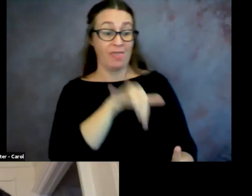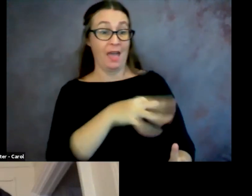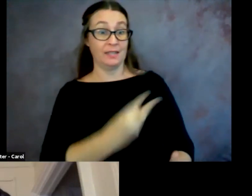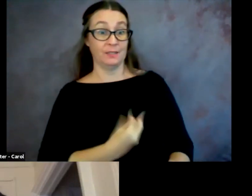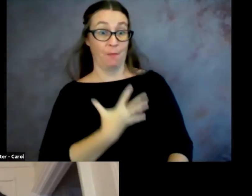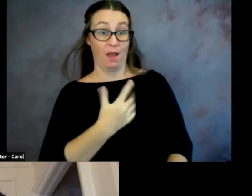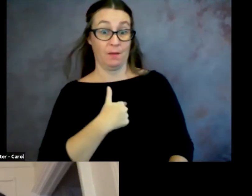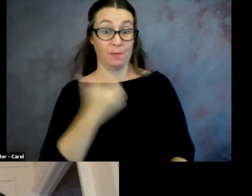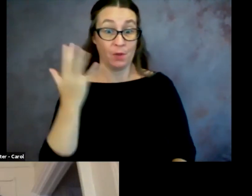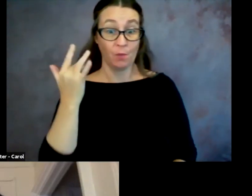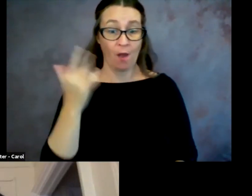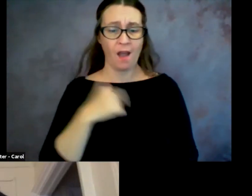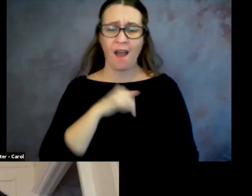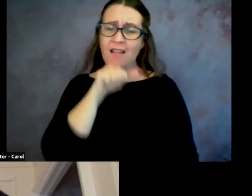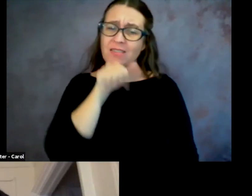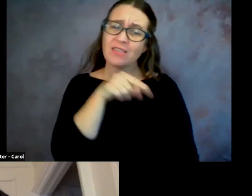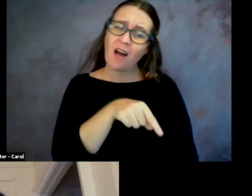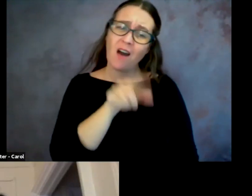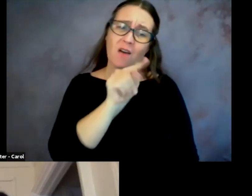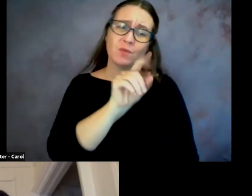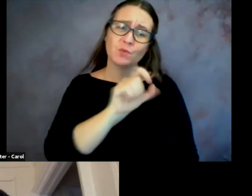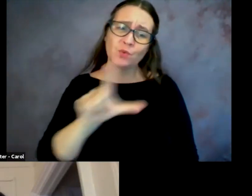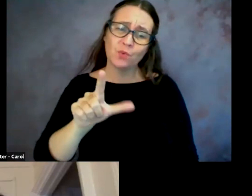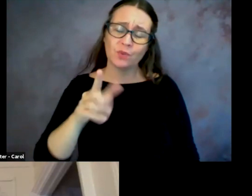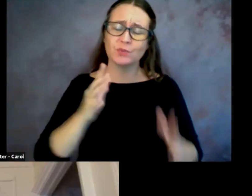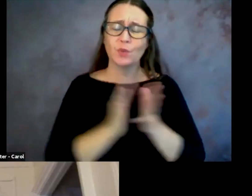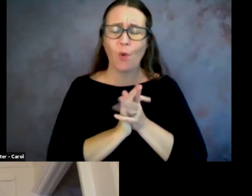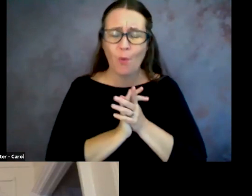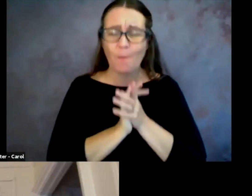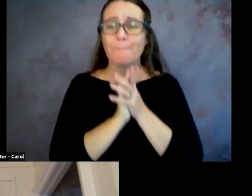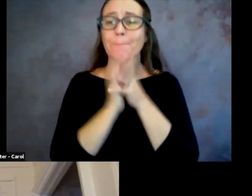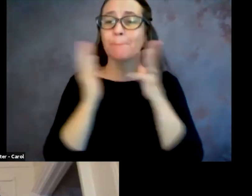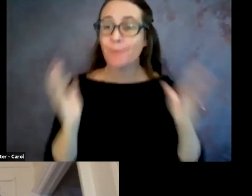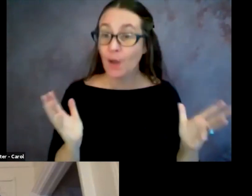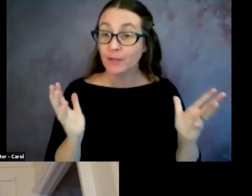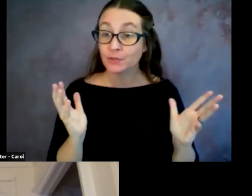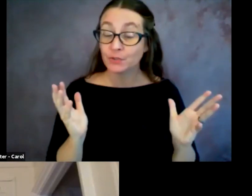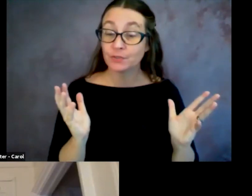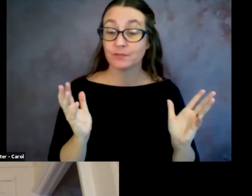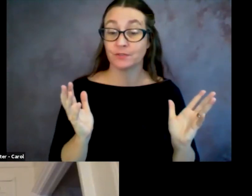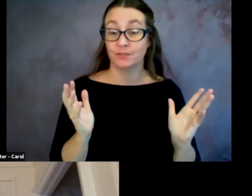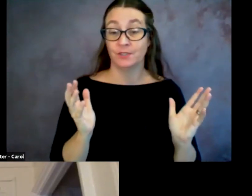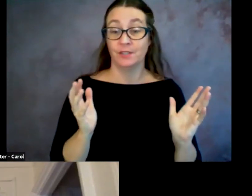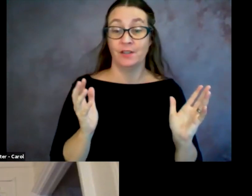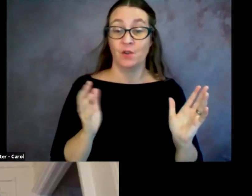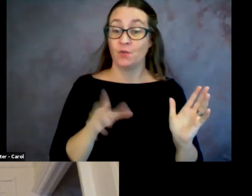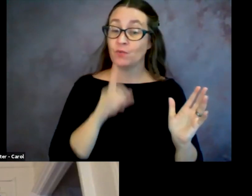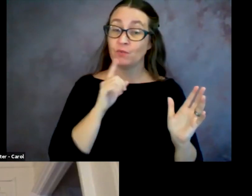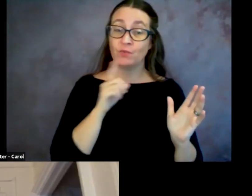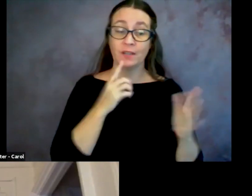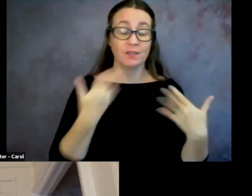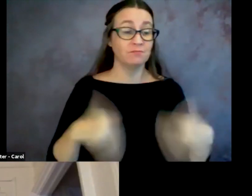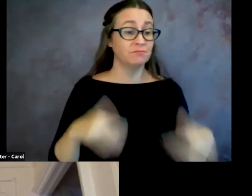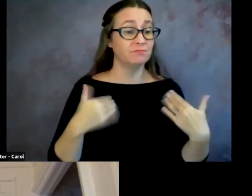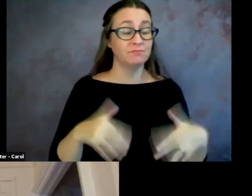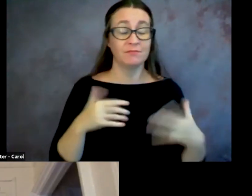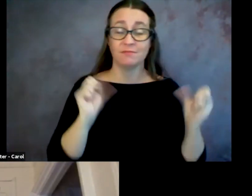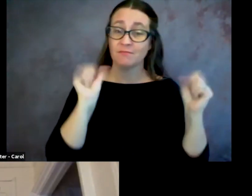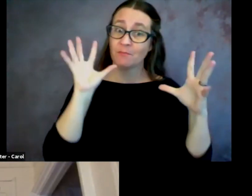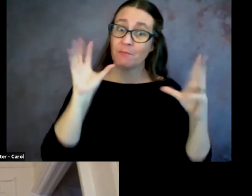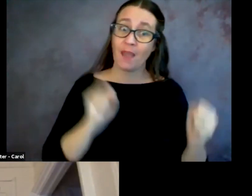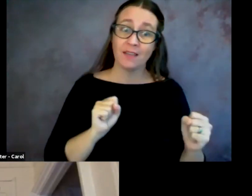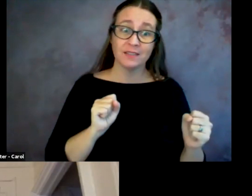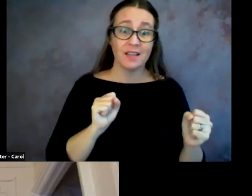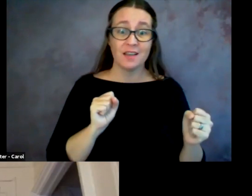because I love this tool so much. And it's been so transformative and so great